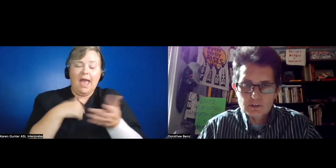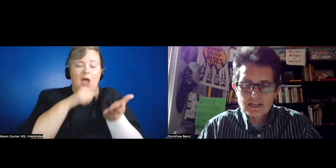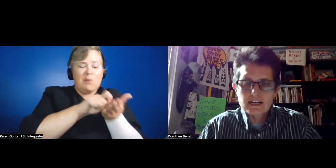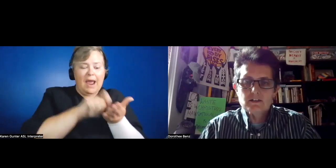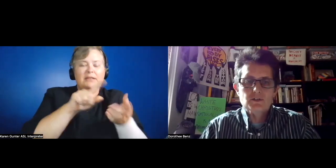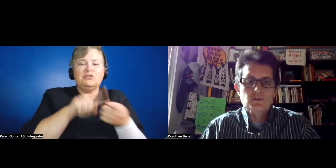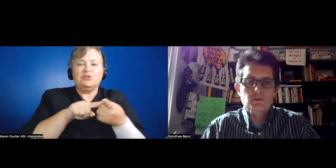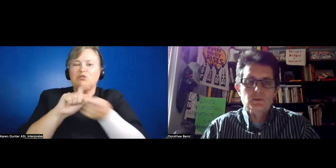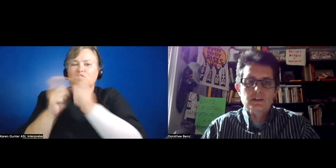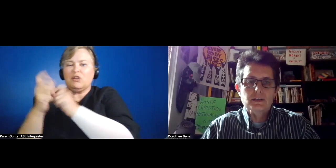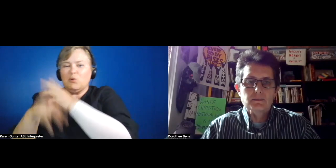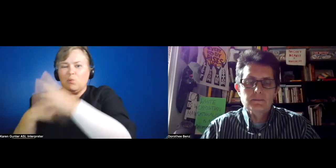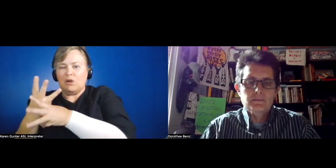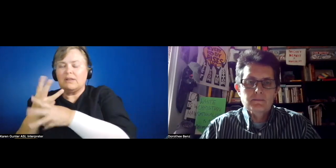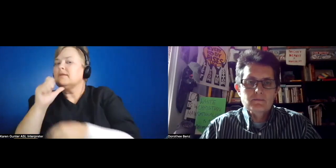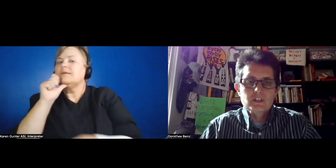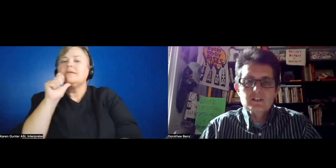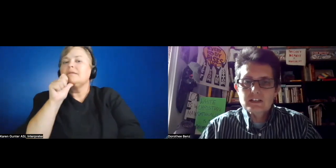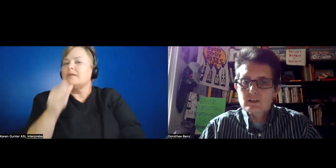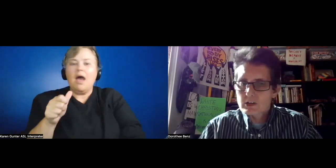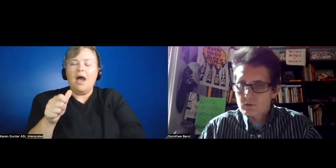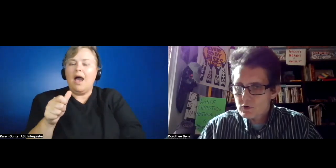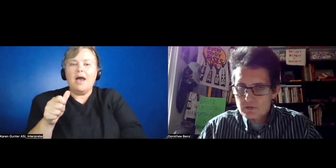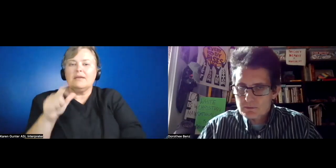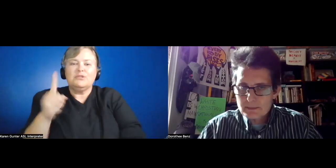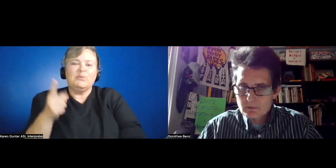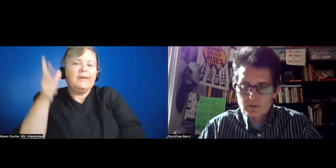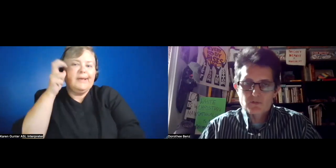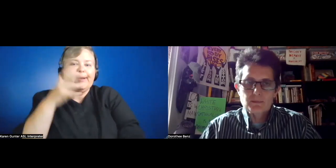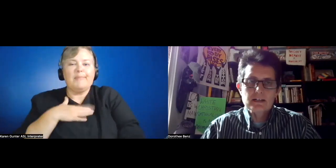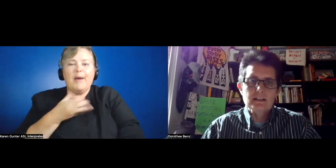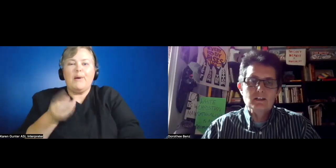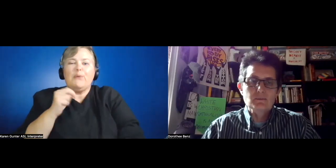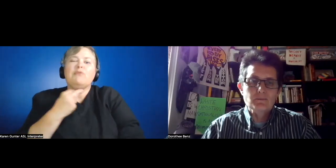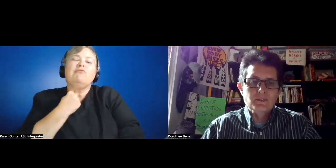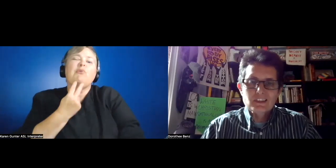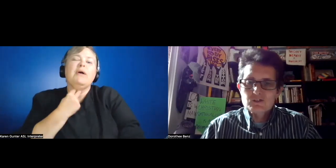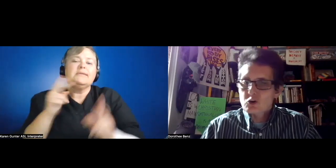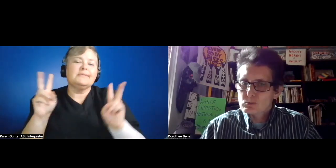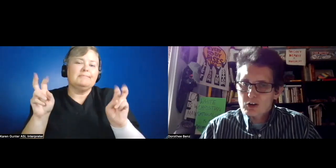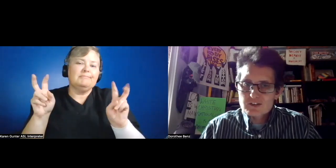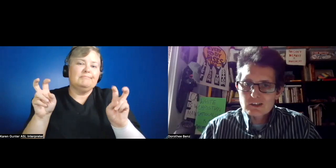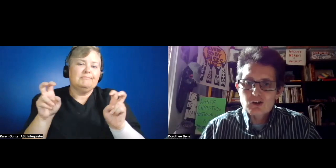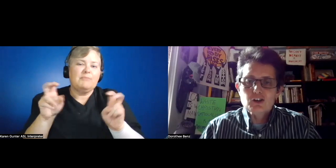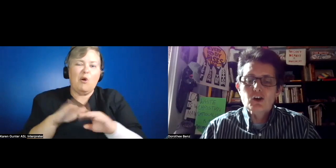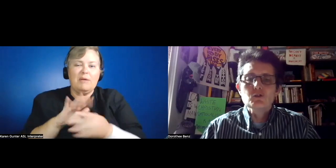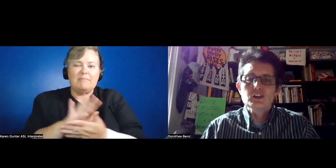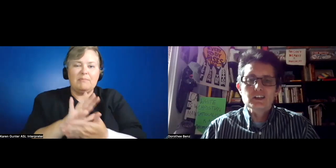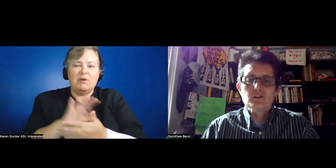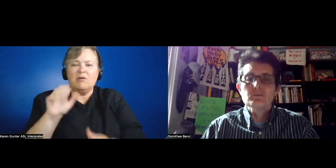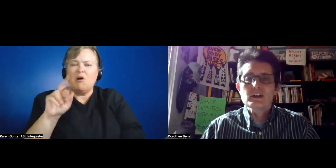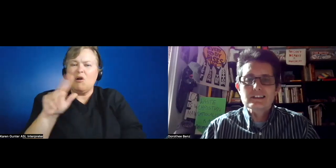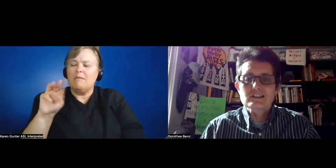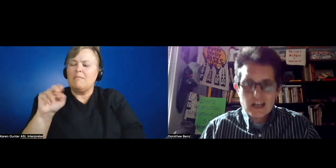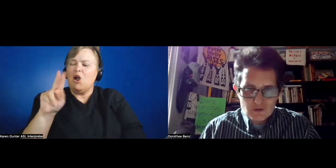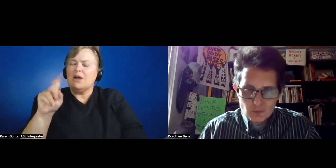the world, not to just hear my own voice on paper, so to speak. As Karl Marx said long ago, you